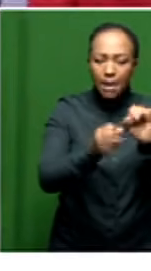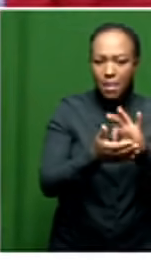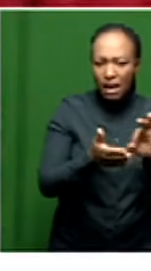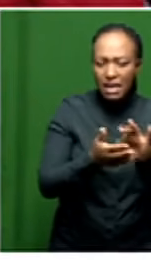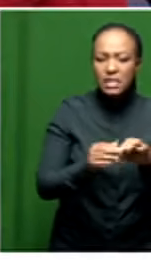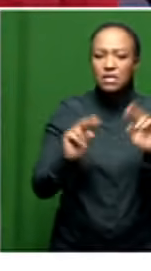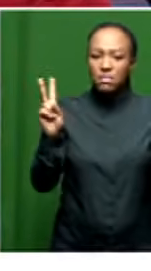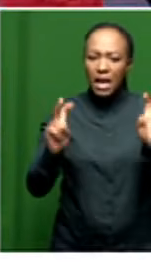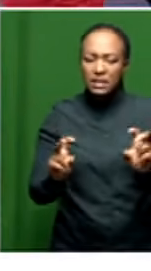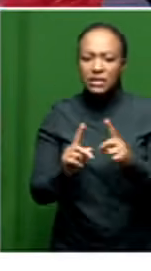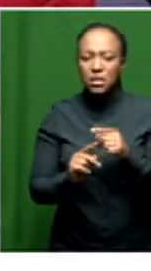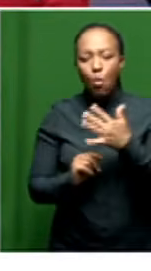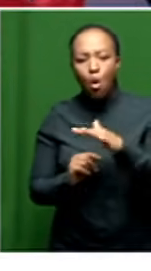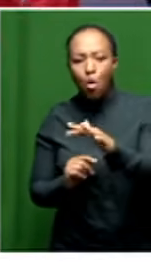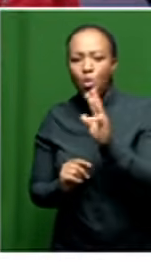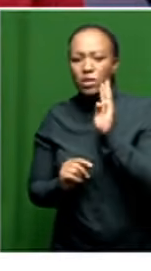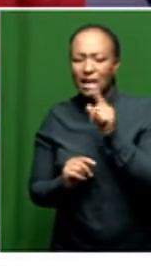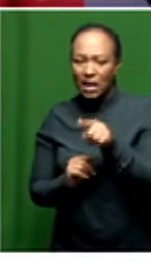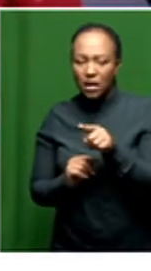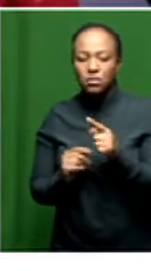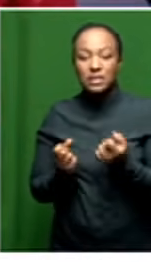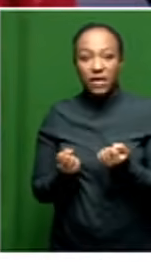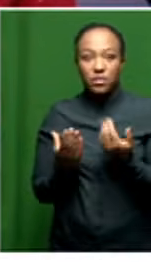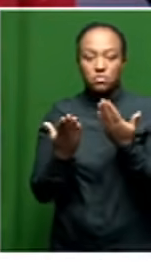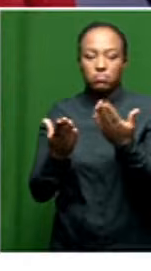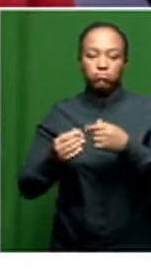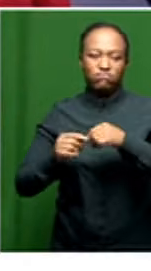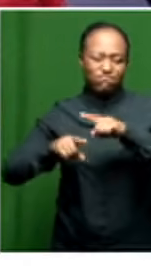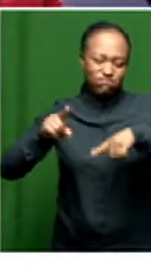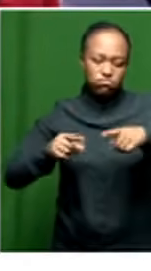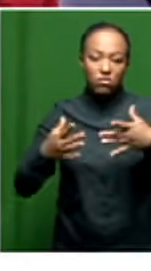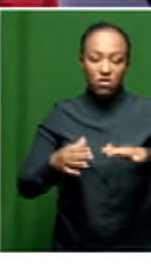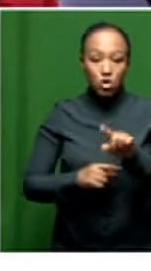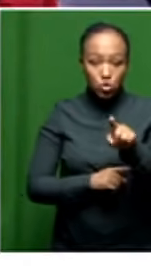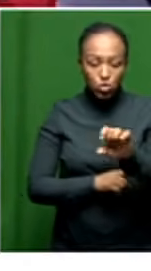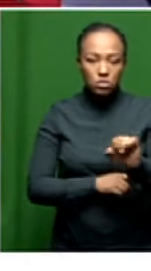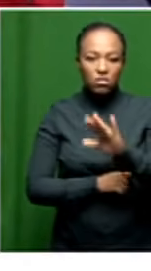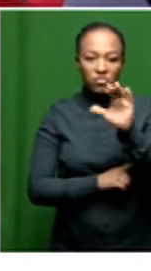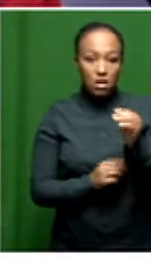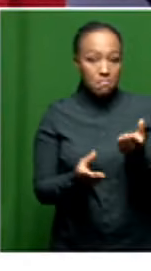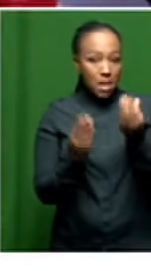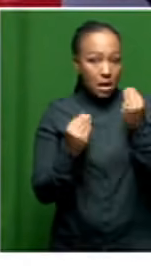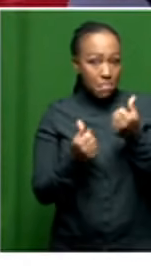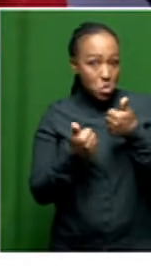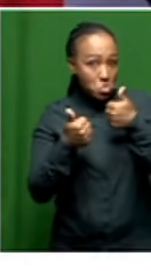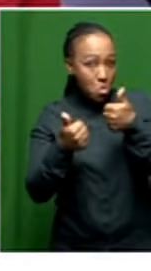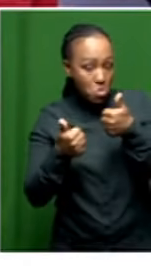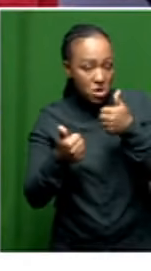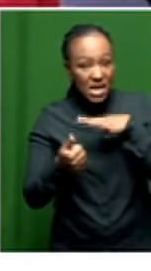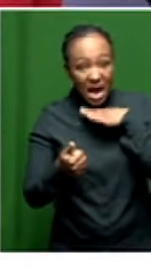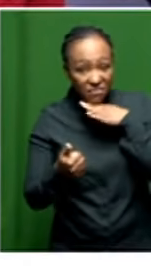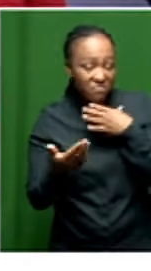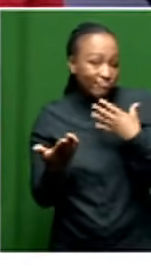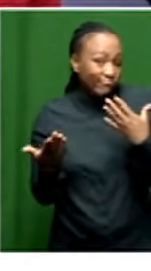about water. It's about just general services that you as a South African receive. And is it good enough in your area or not?